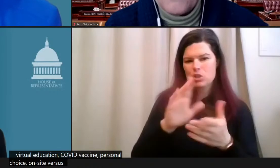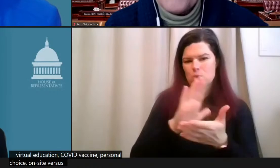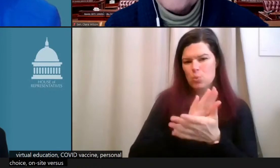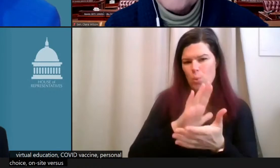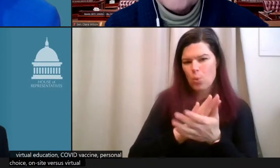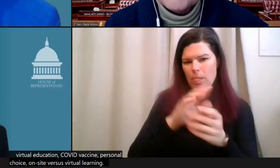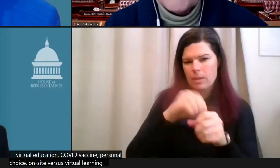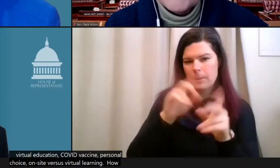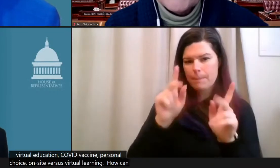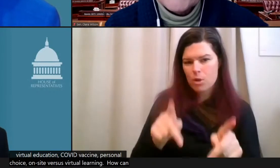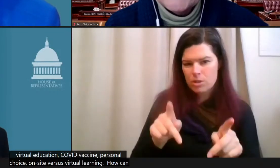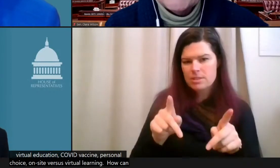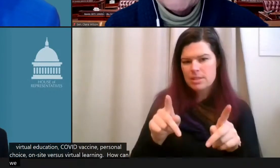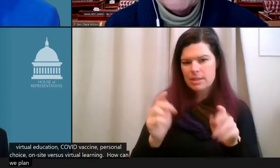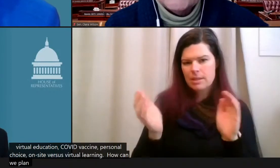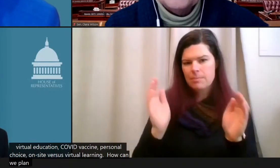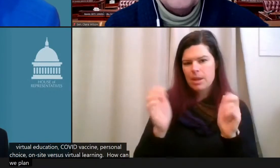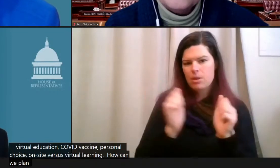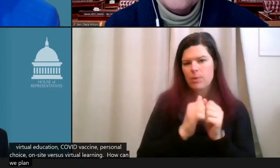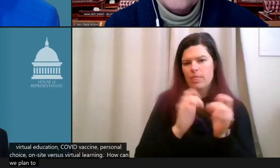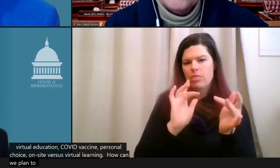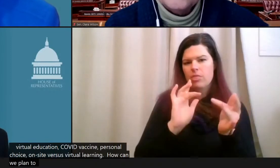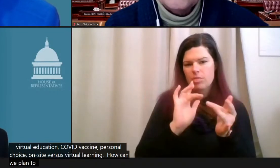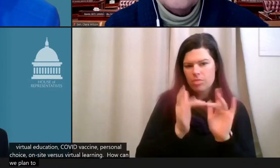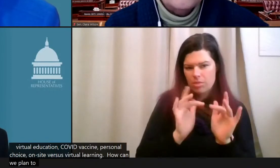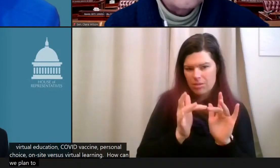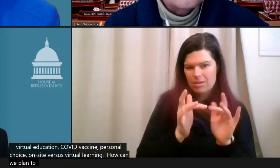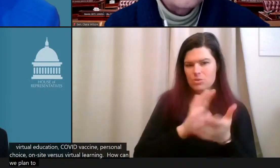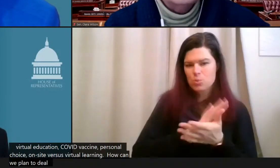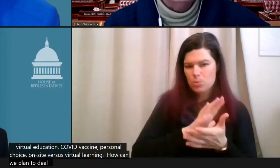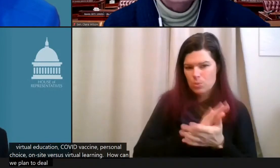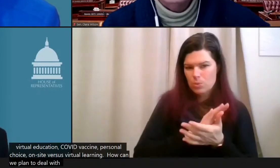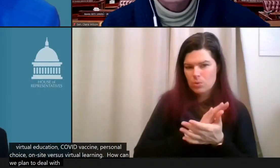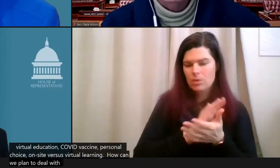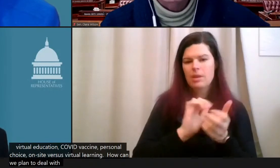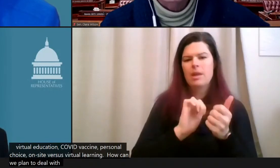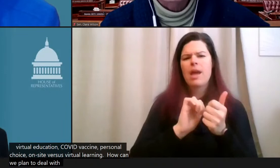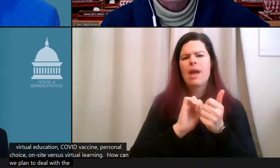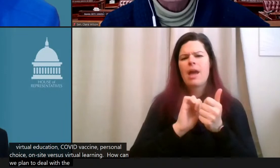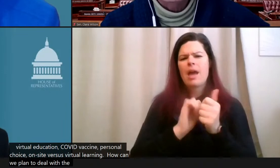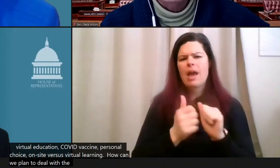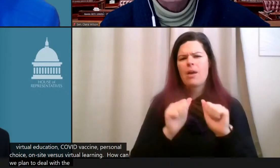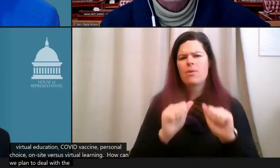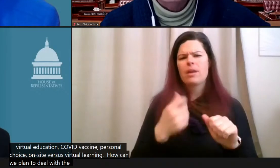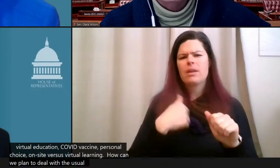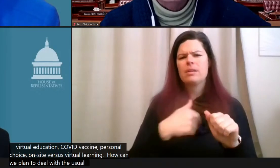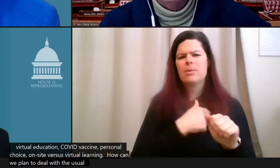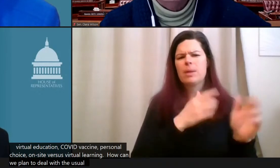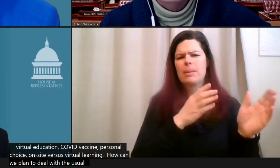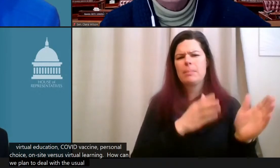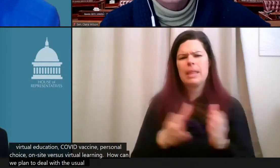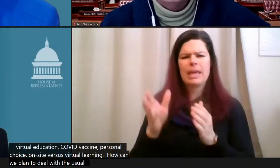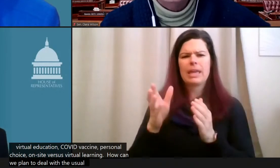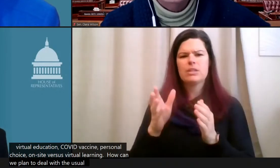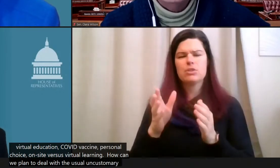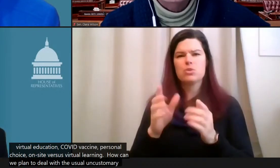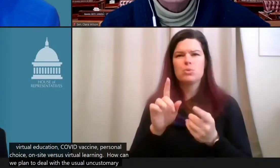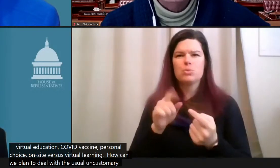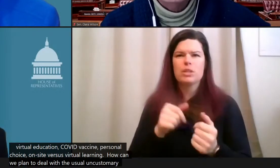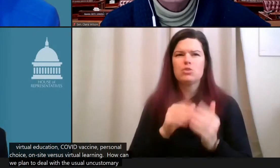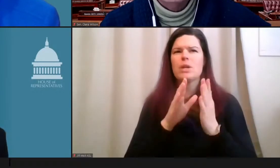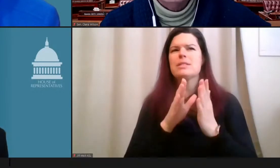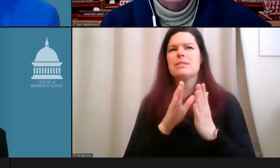we plan to deal with the usual and customary issues in a society? I think the question is really